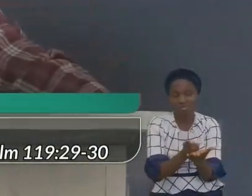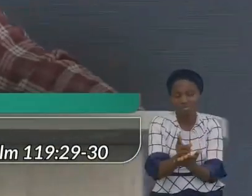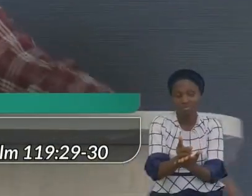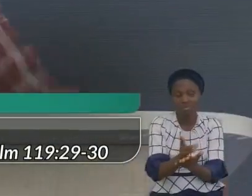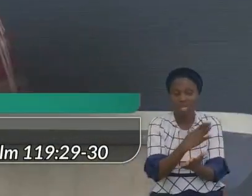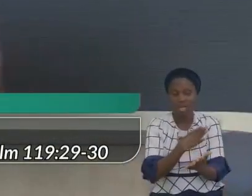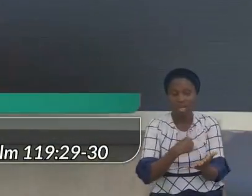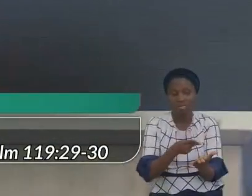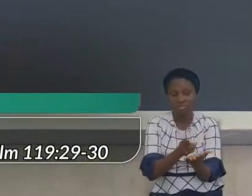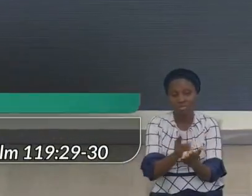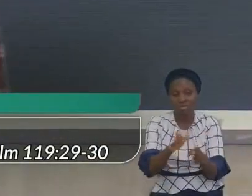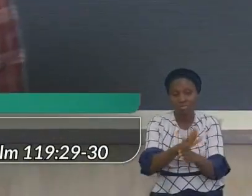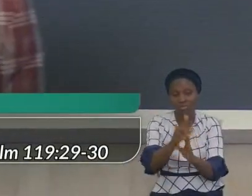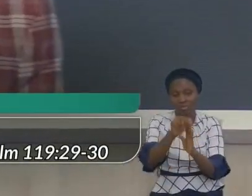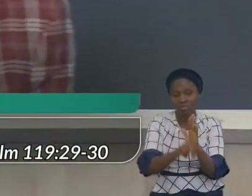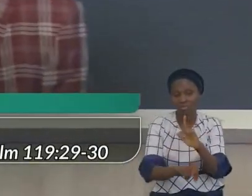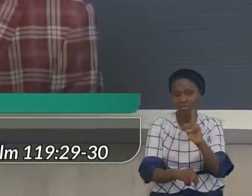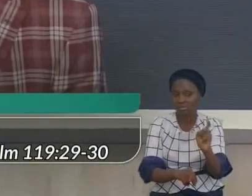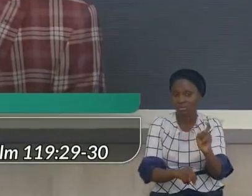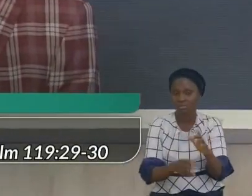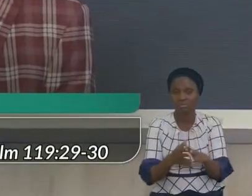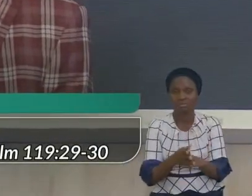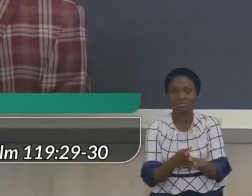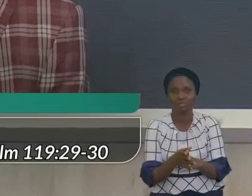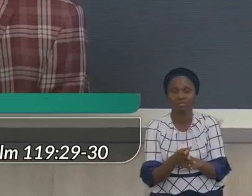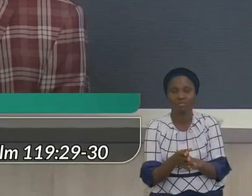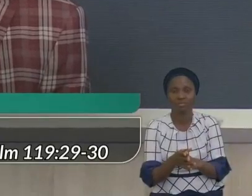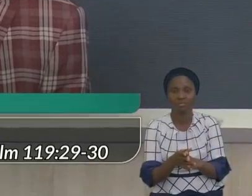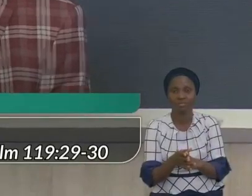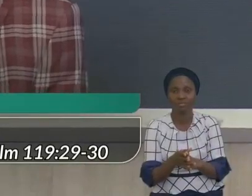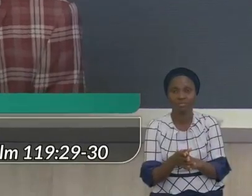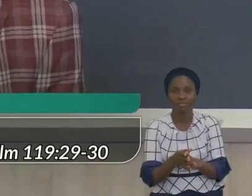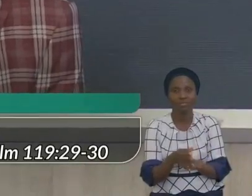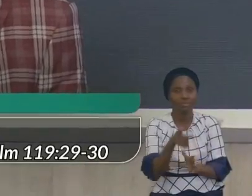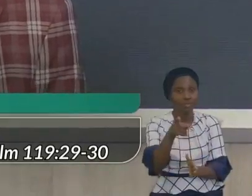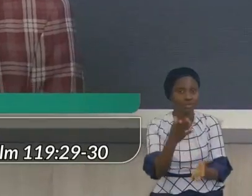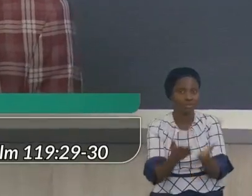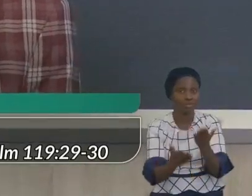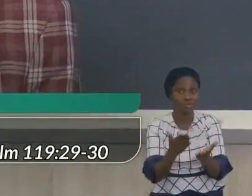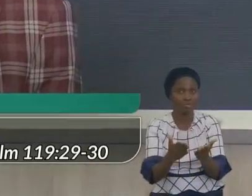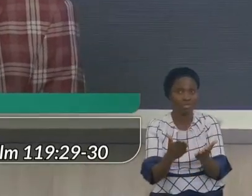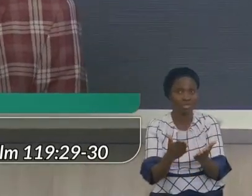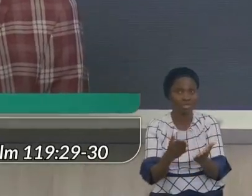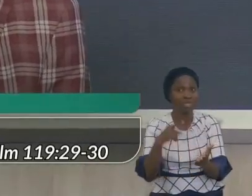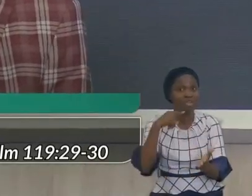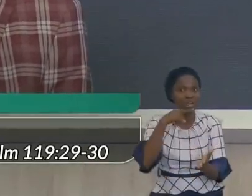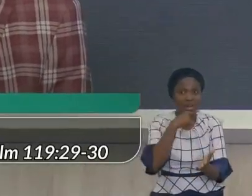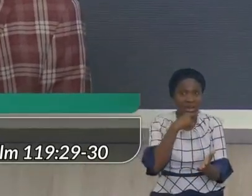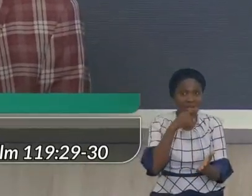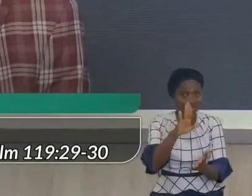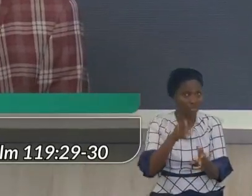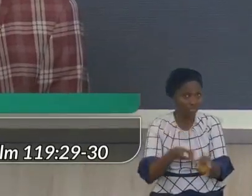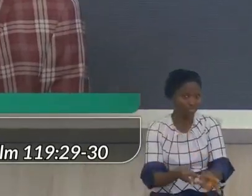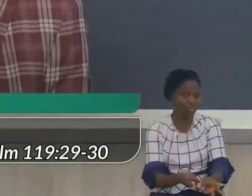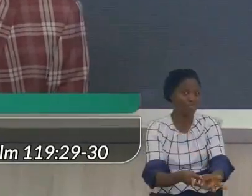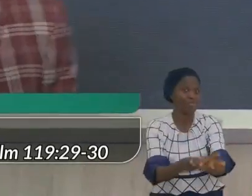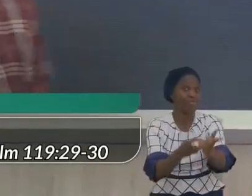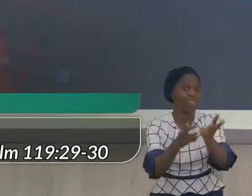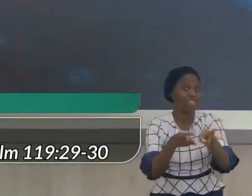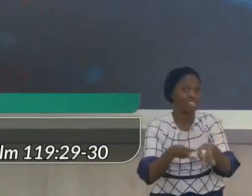You may lie your way to get more things in this world.